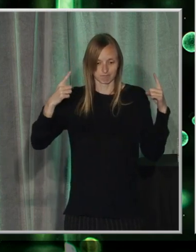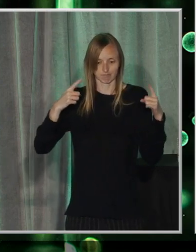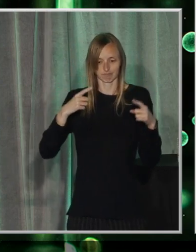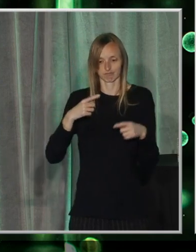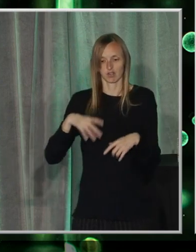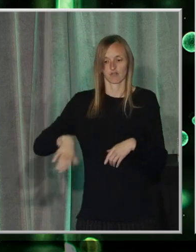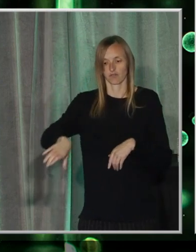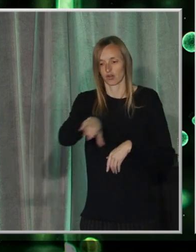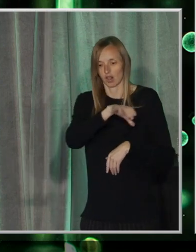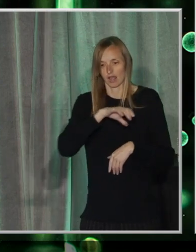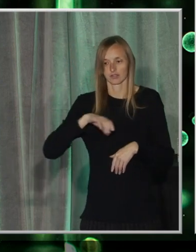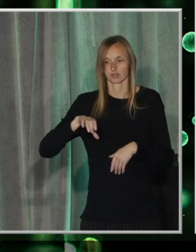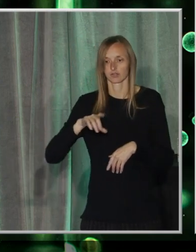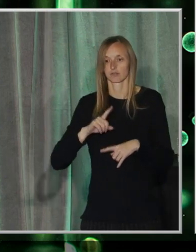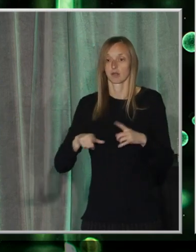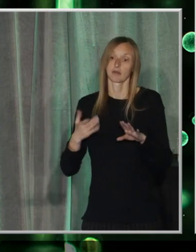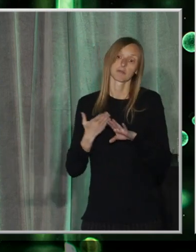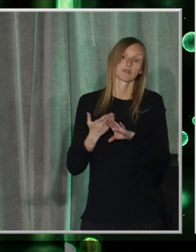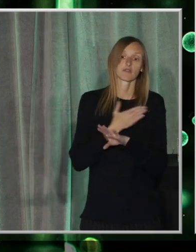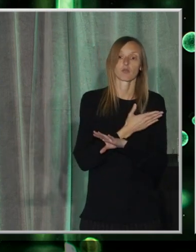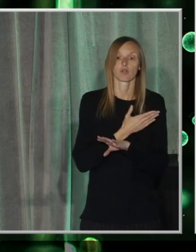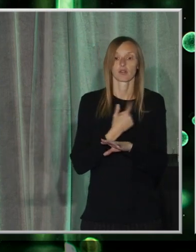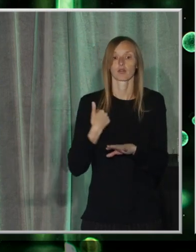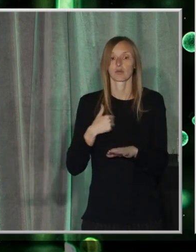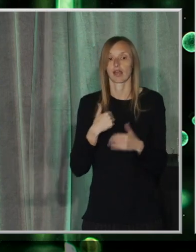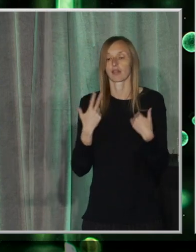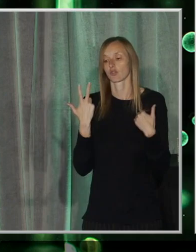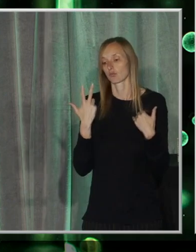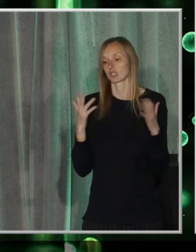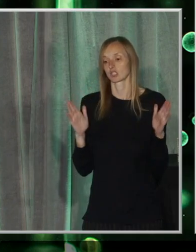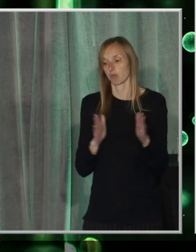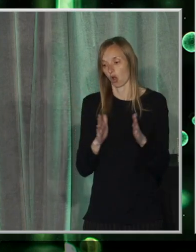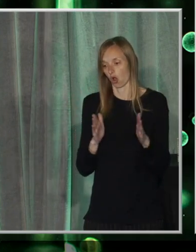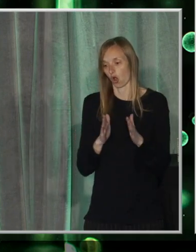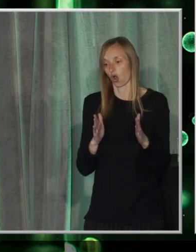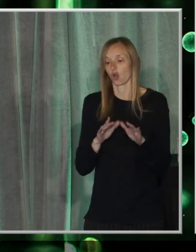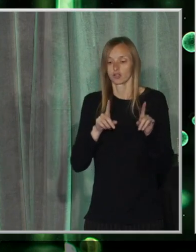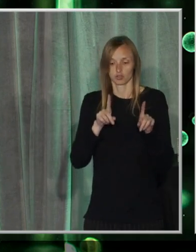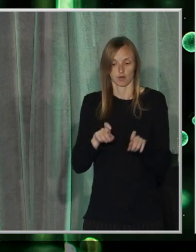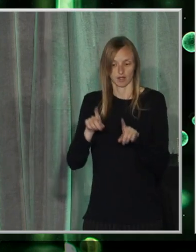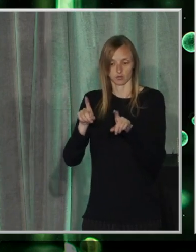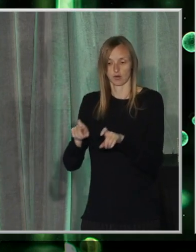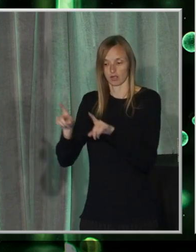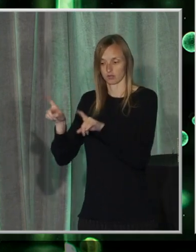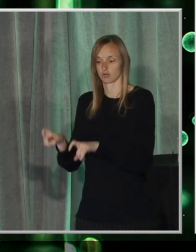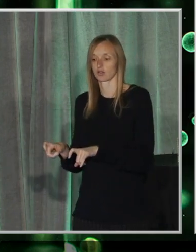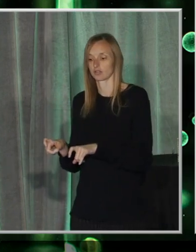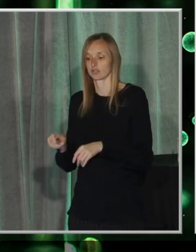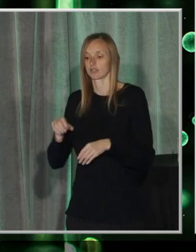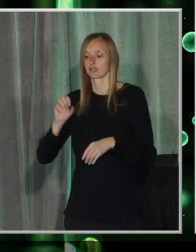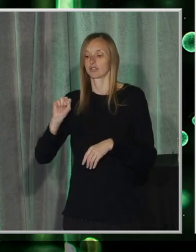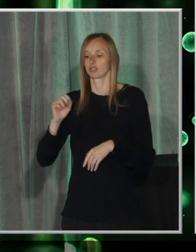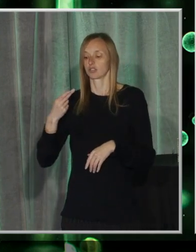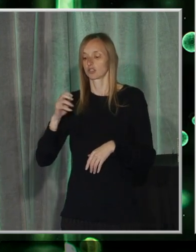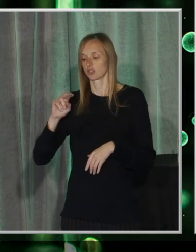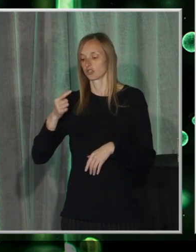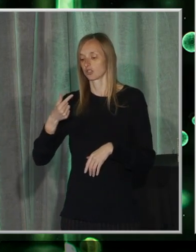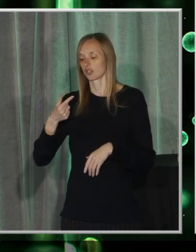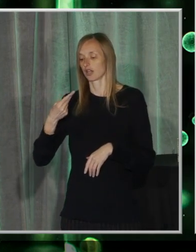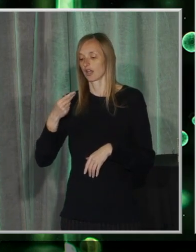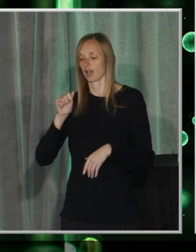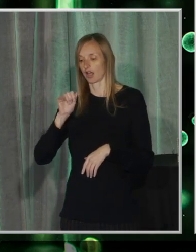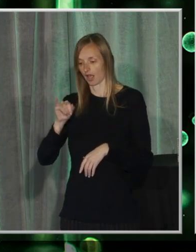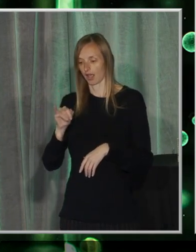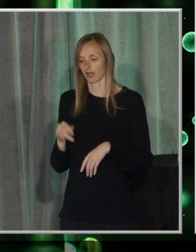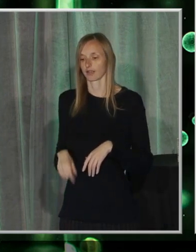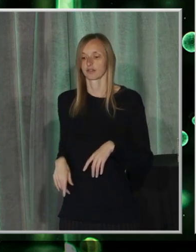and everything. But before that, we had three small scale trials within Shanghai, and those for different